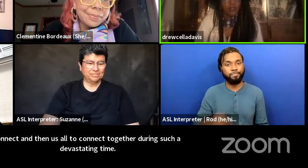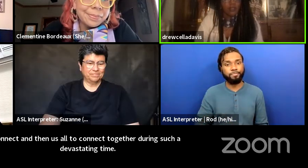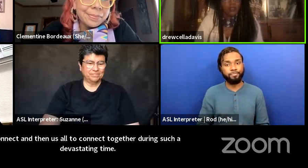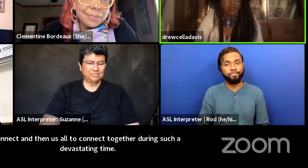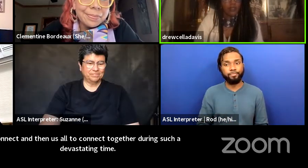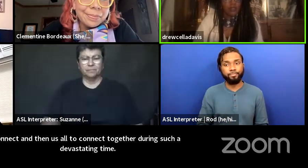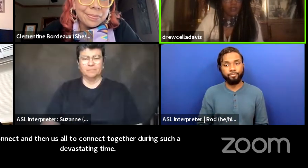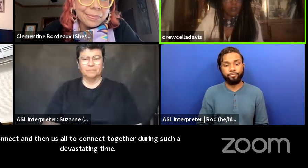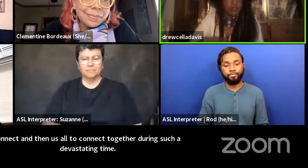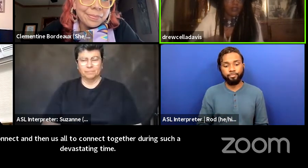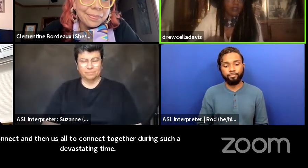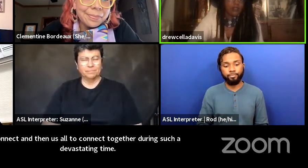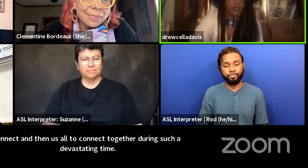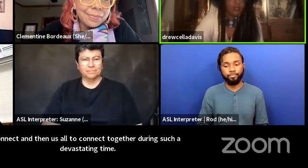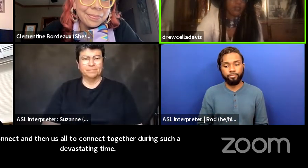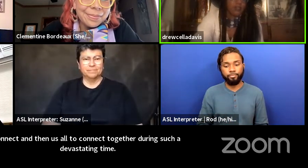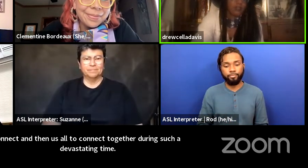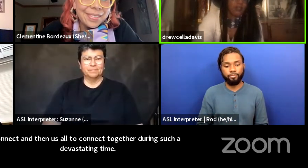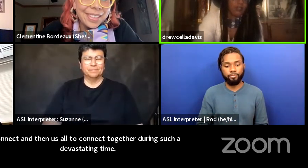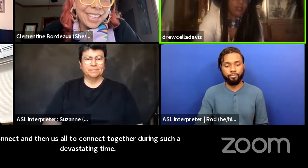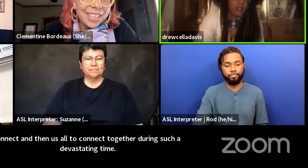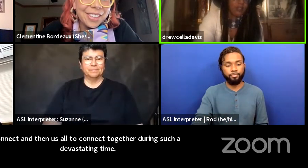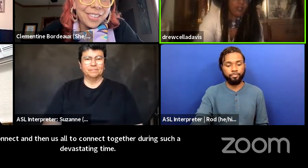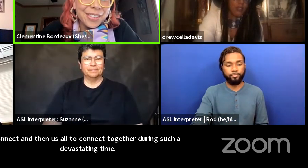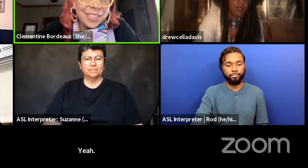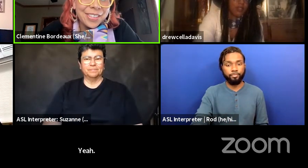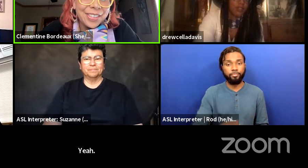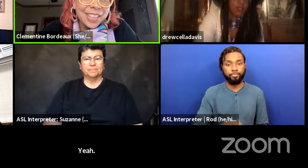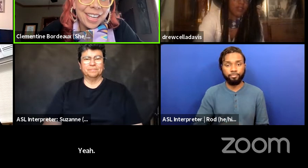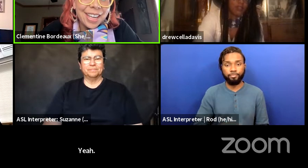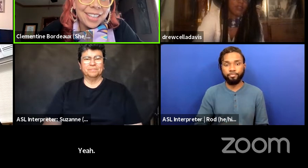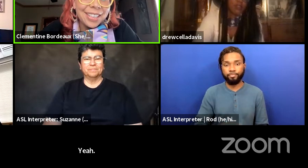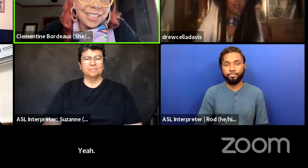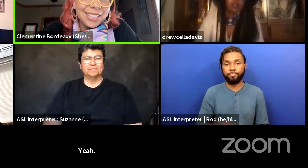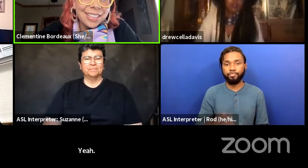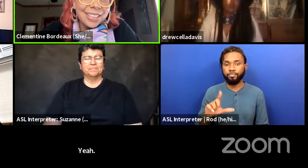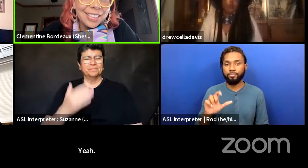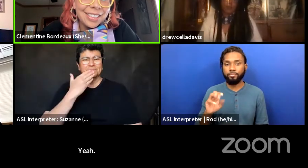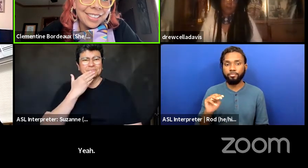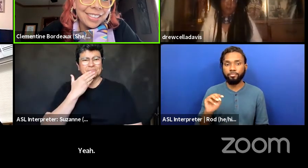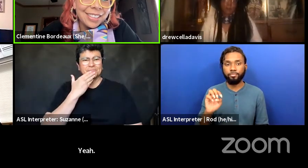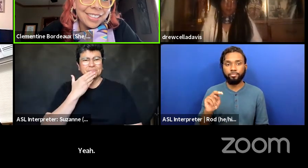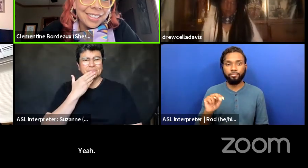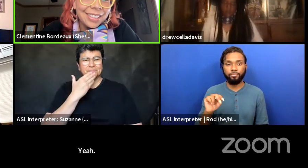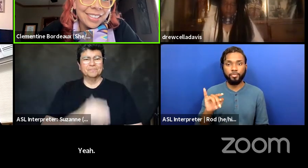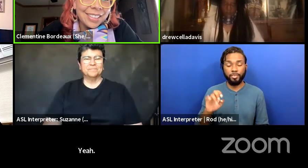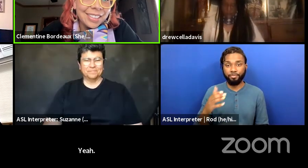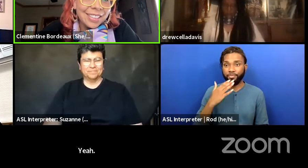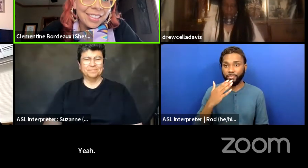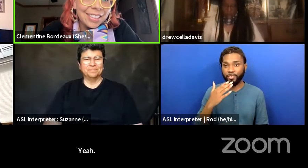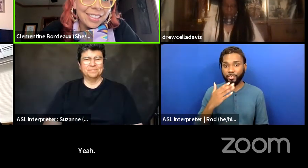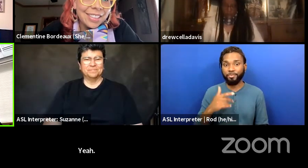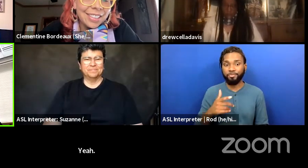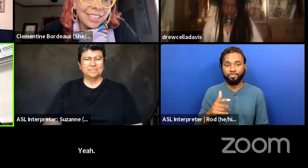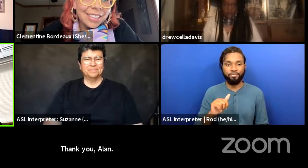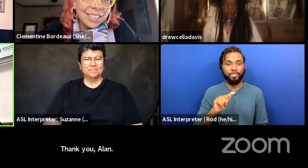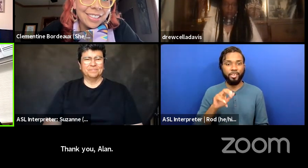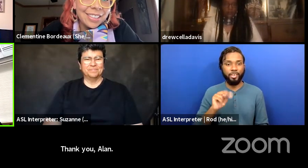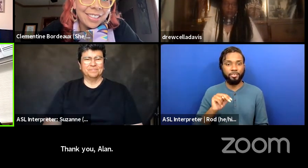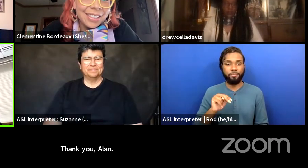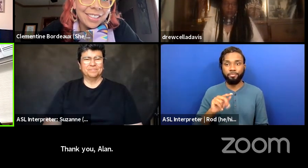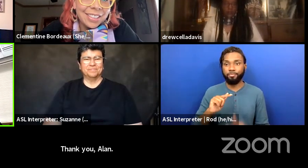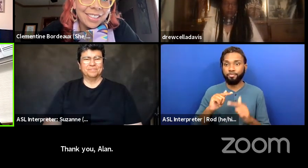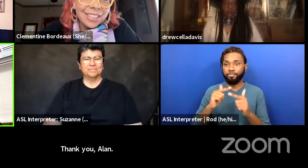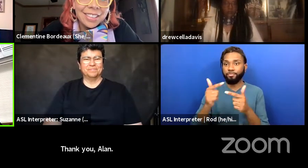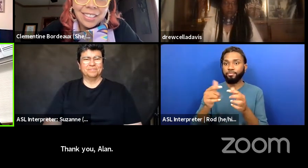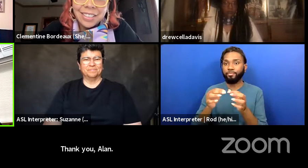Thank you, Alan. I don't know if it worked, but I used